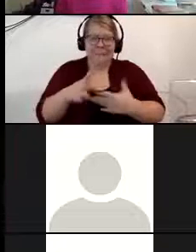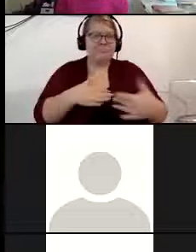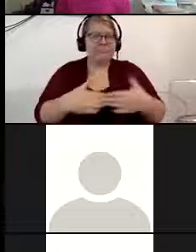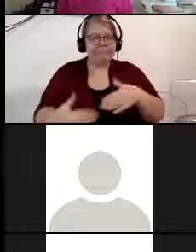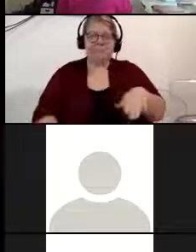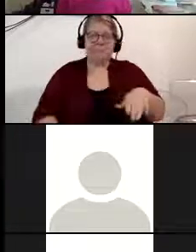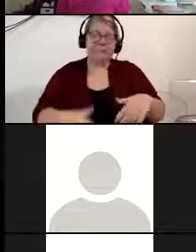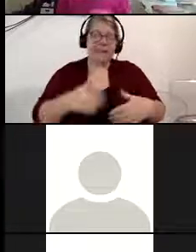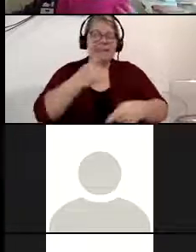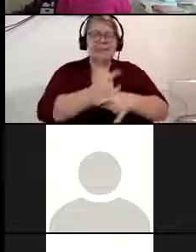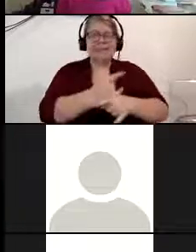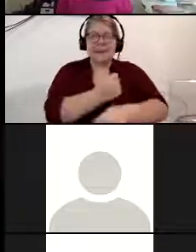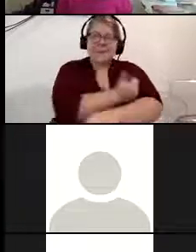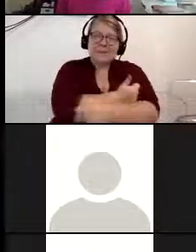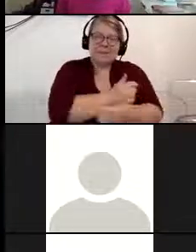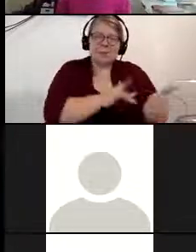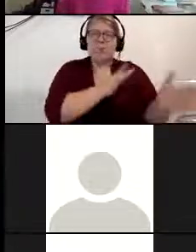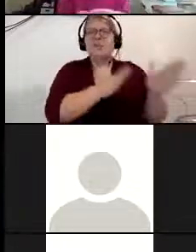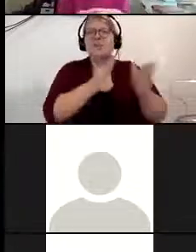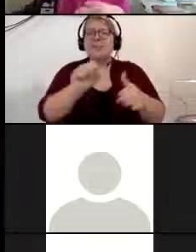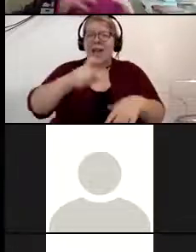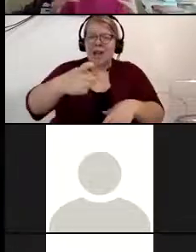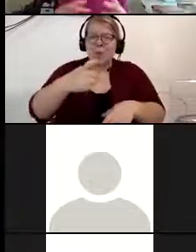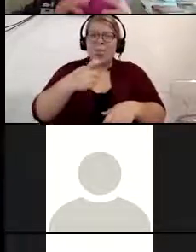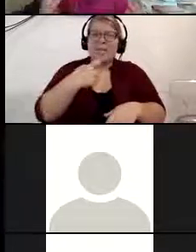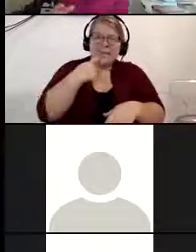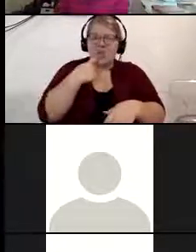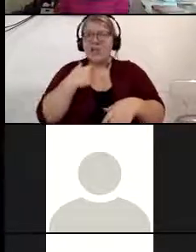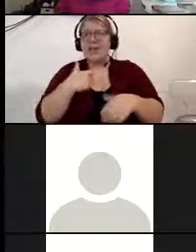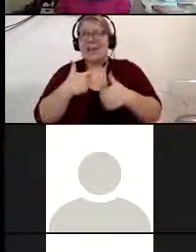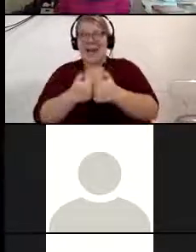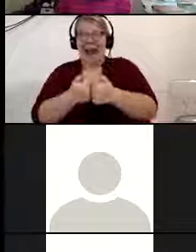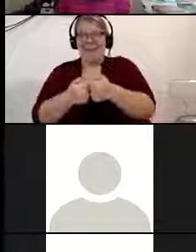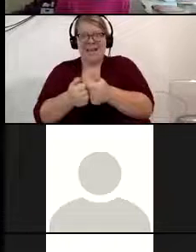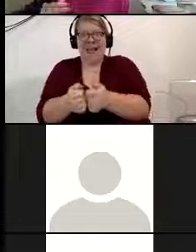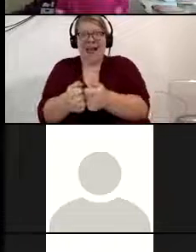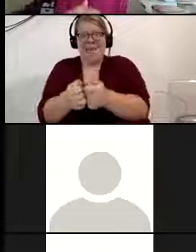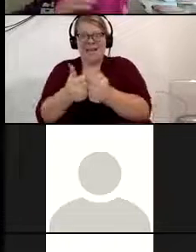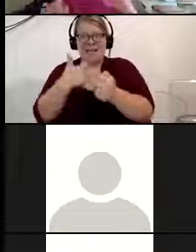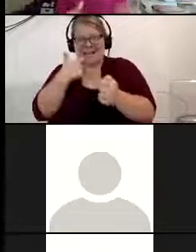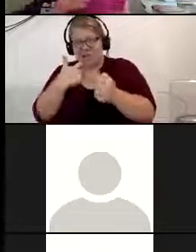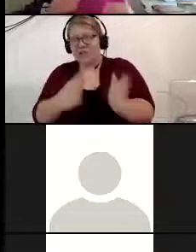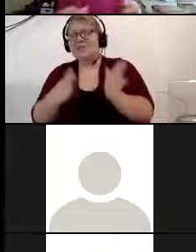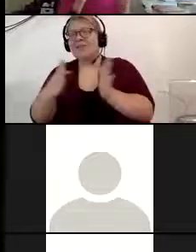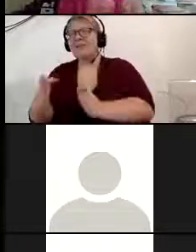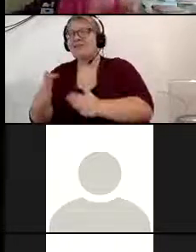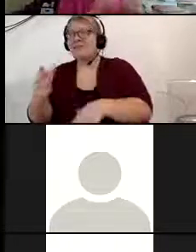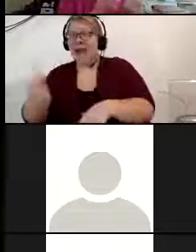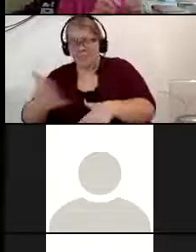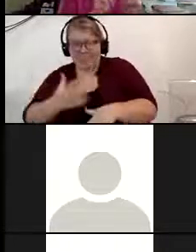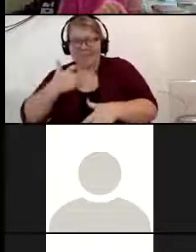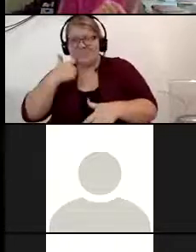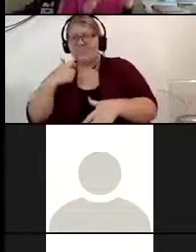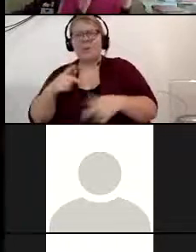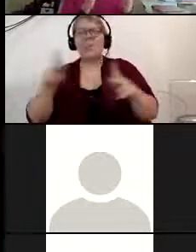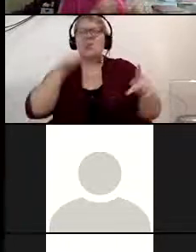use, or sexual addictions or gaming, video gaming behaviors. People don't stop once